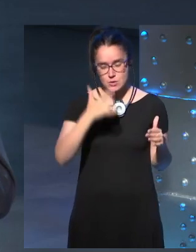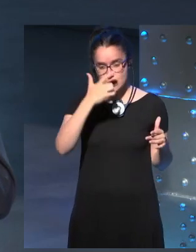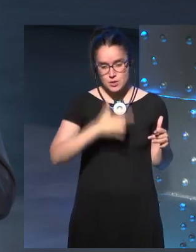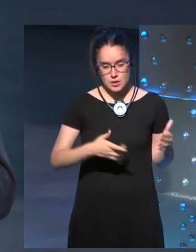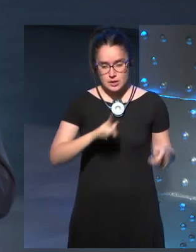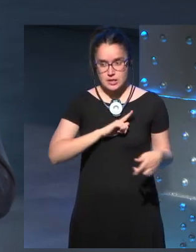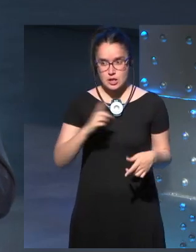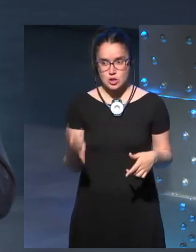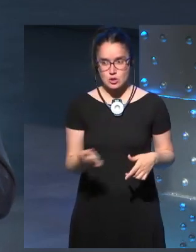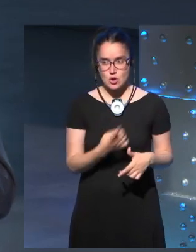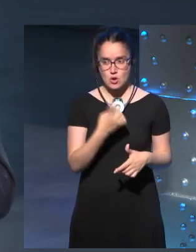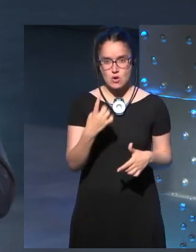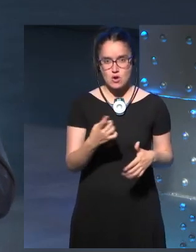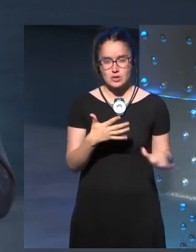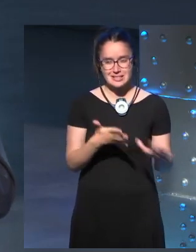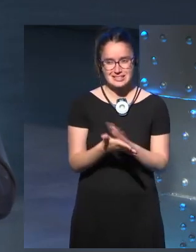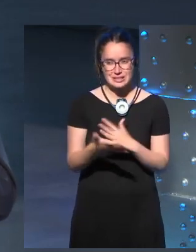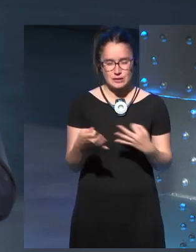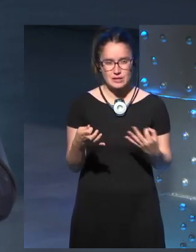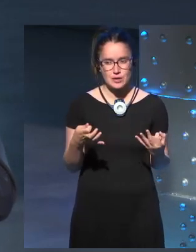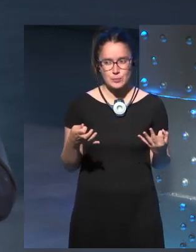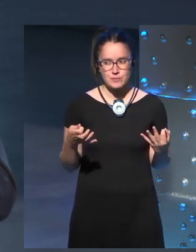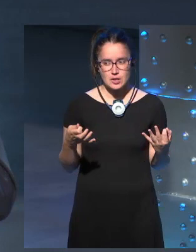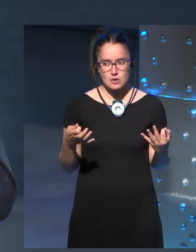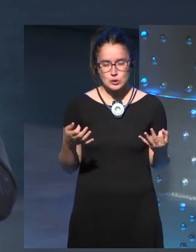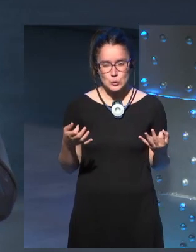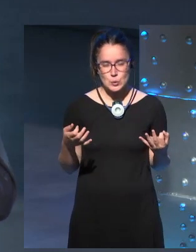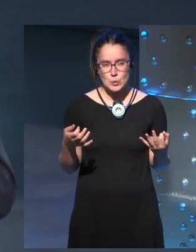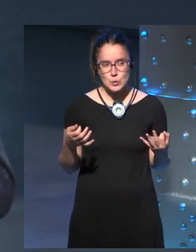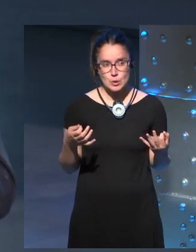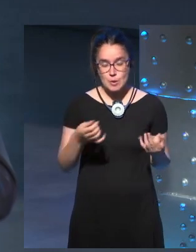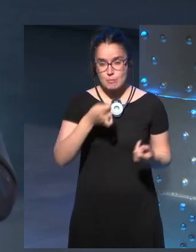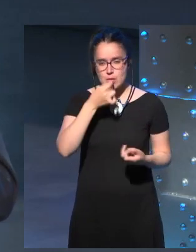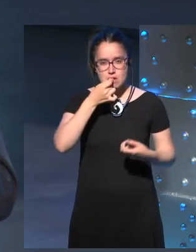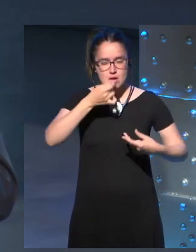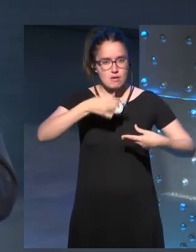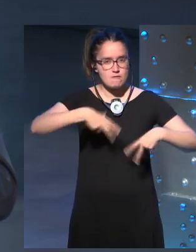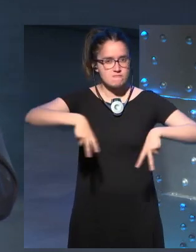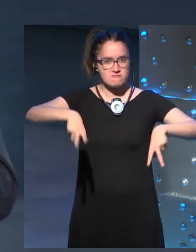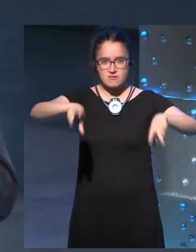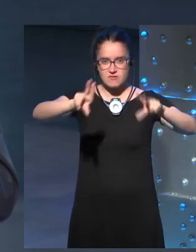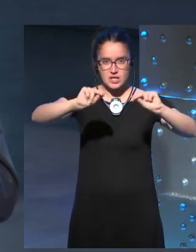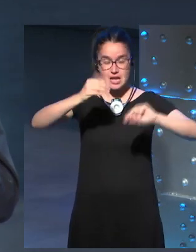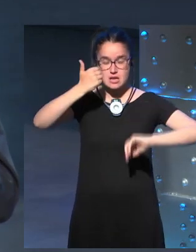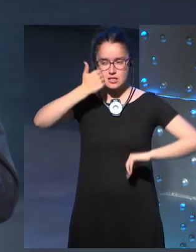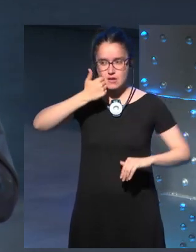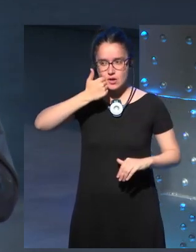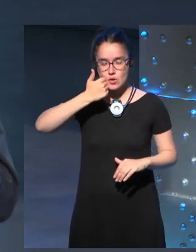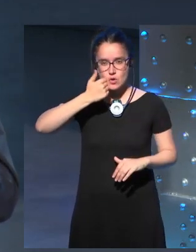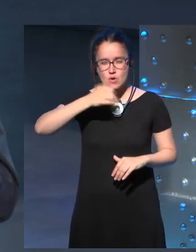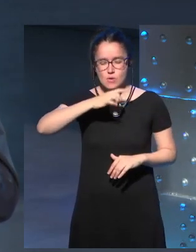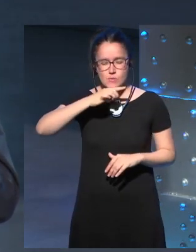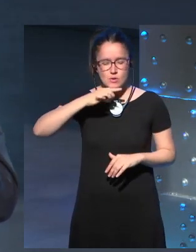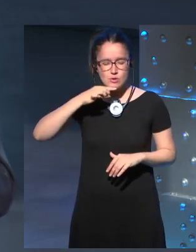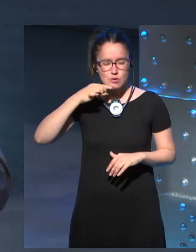when the final whistle last Saturday. It was painful, and it was Real Madrid players that went over to